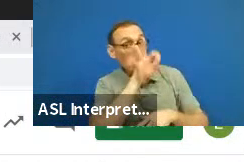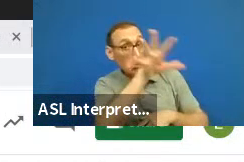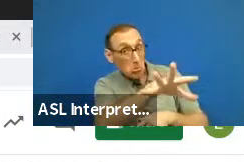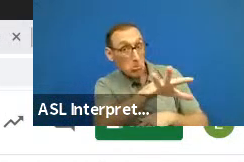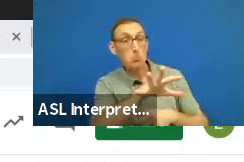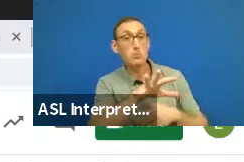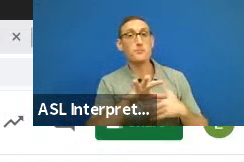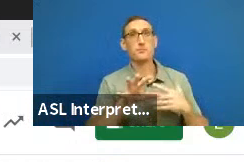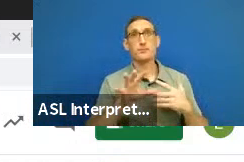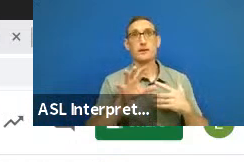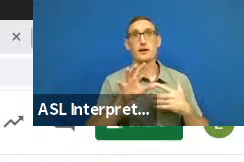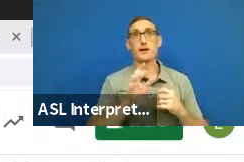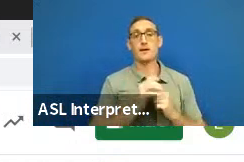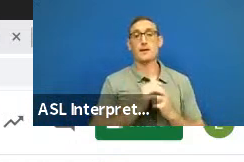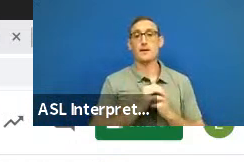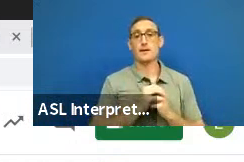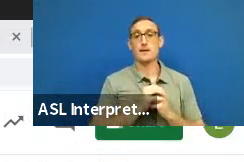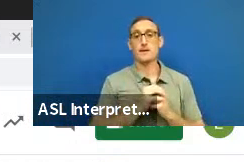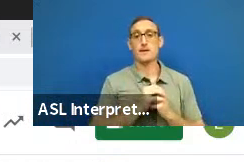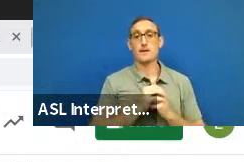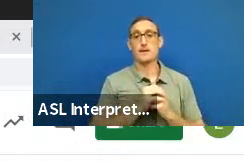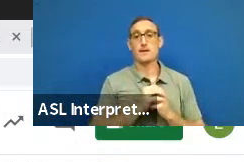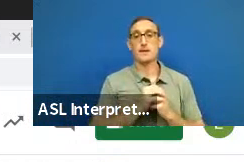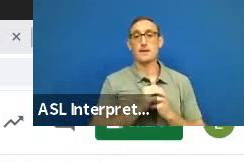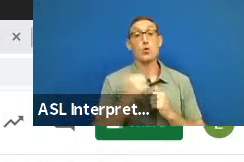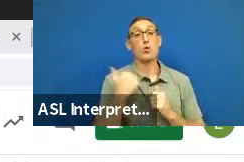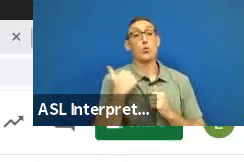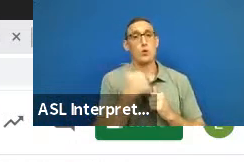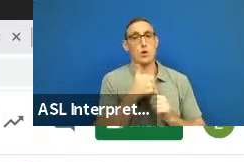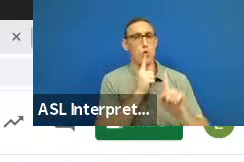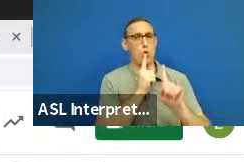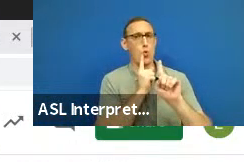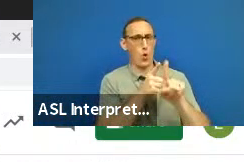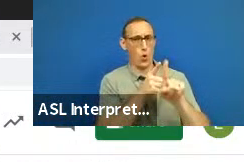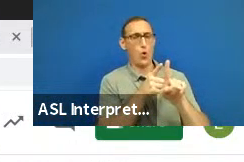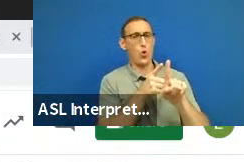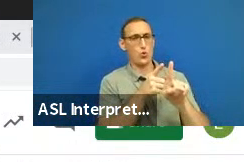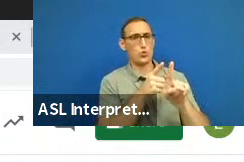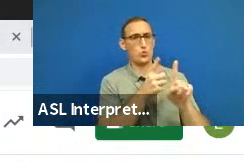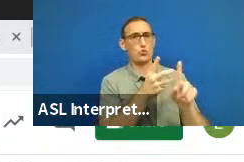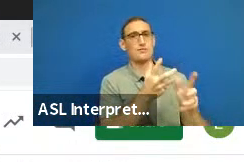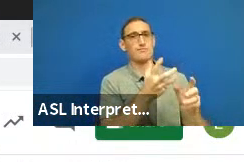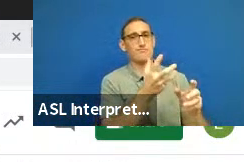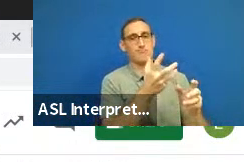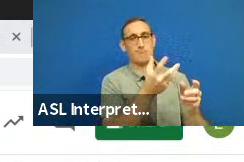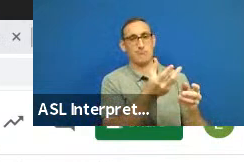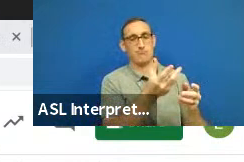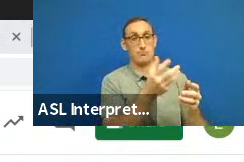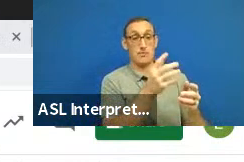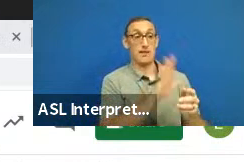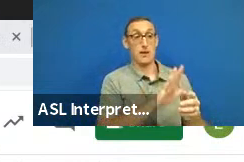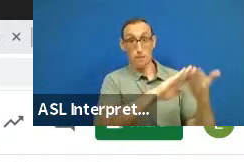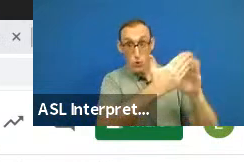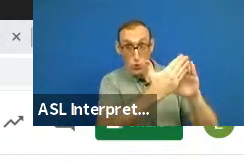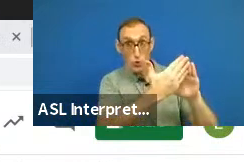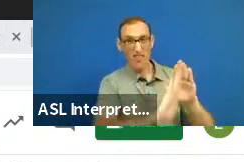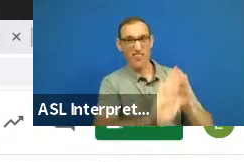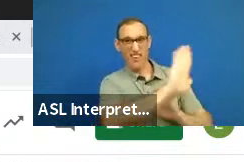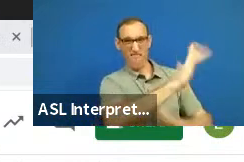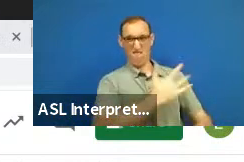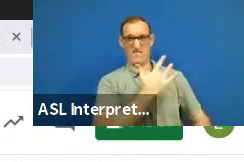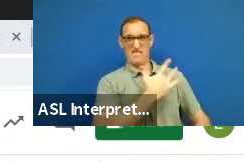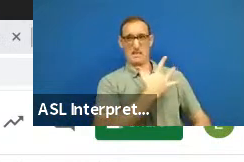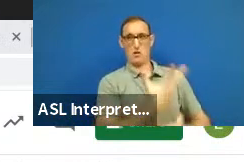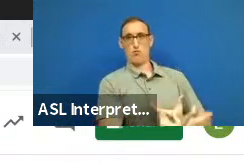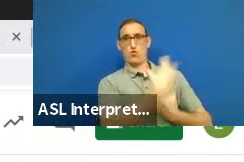to seek community input on the leadership of the district and the performance of the district overall, especially as it related